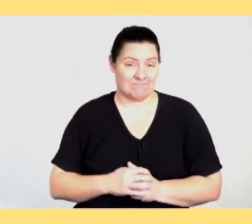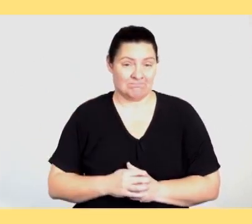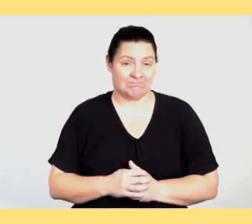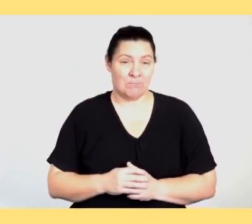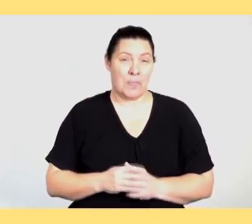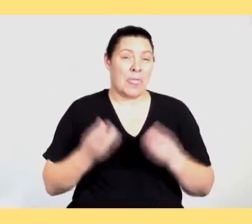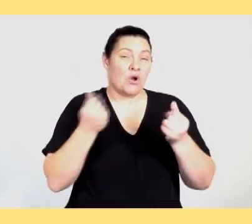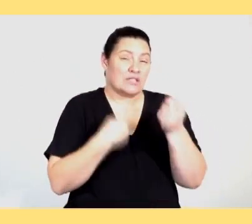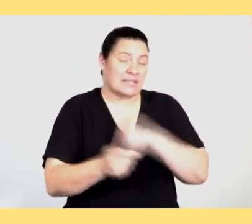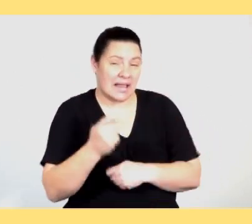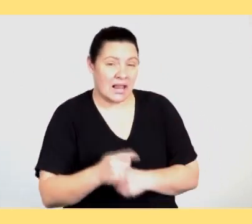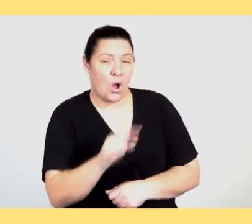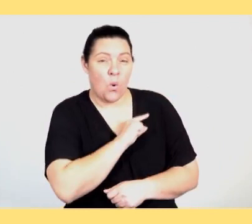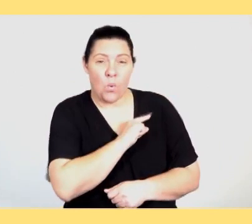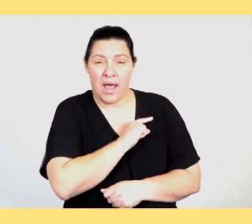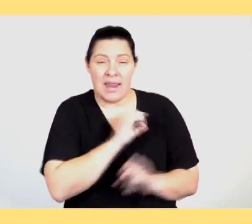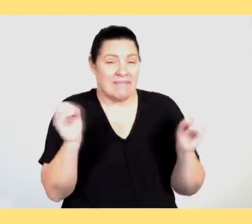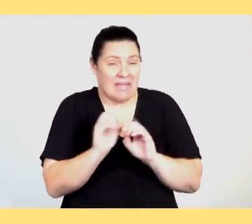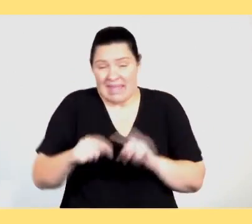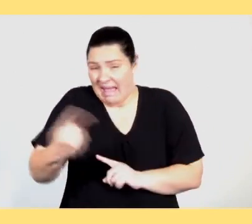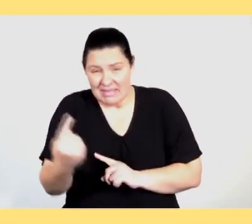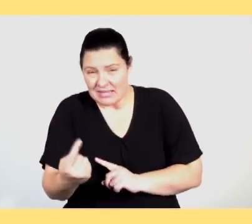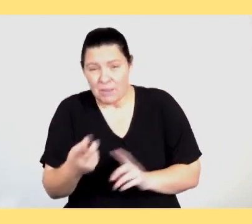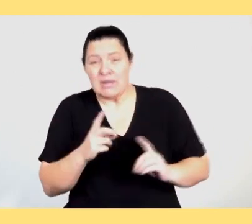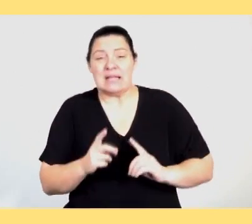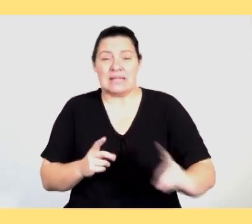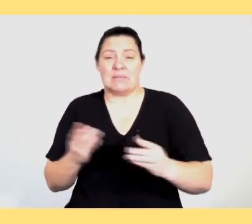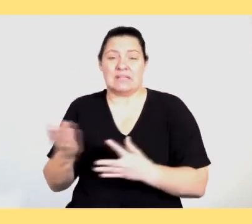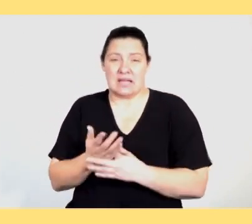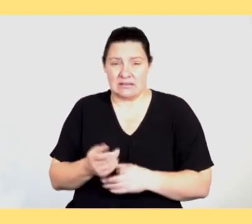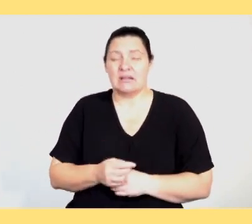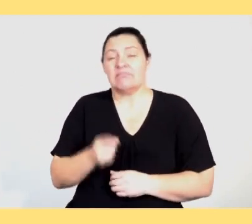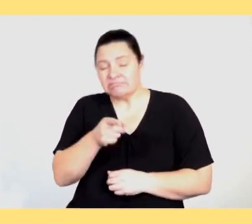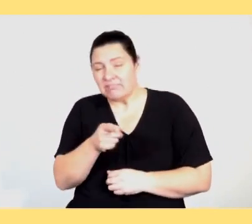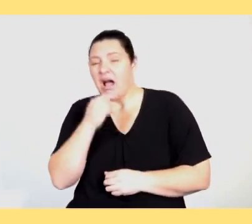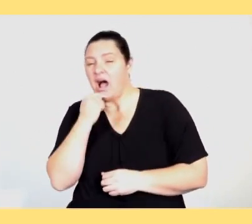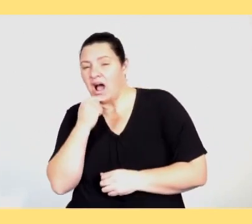38,100. And with your cost of sales, because there's nothing else, you just bring it to your debit side,